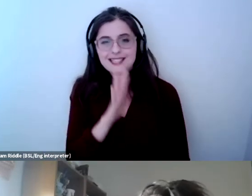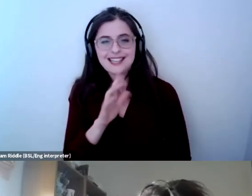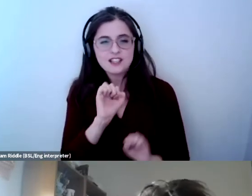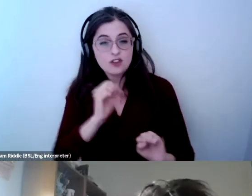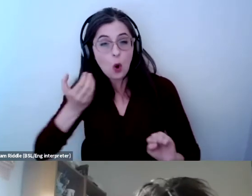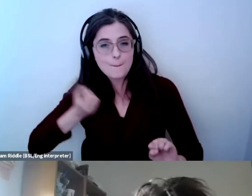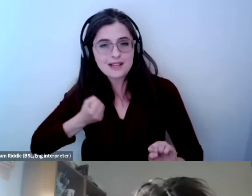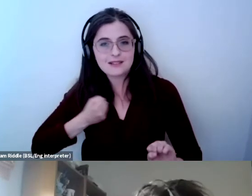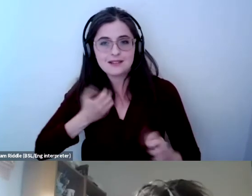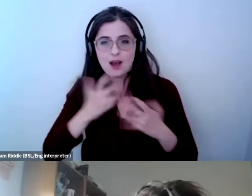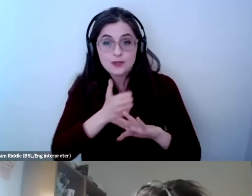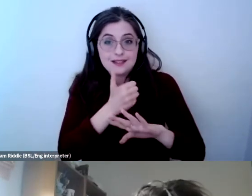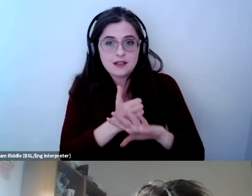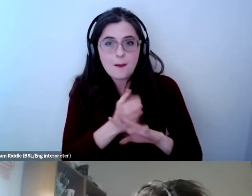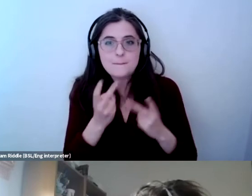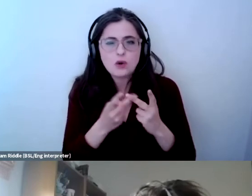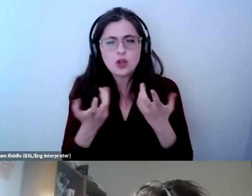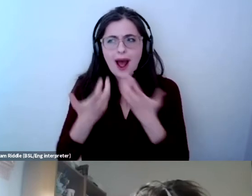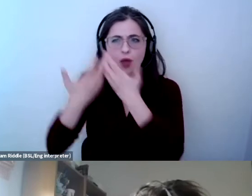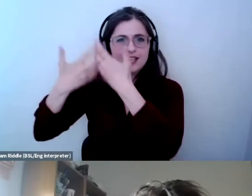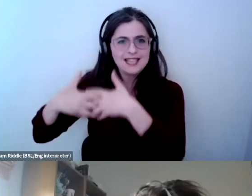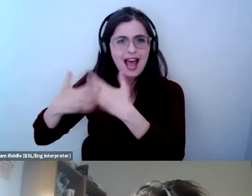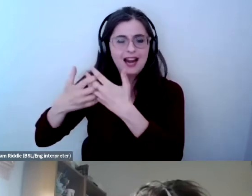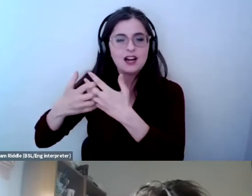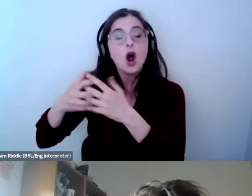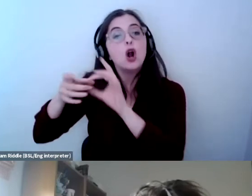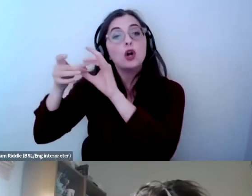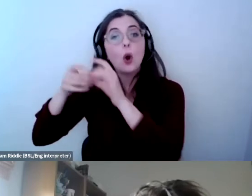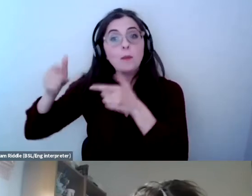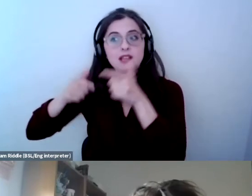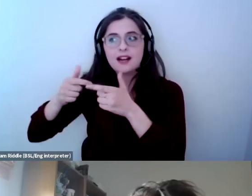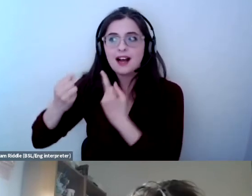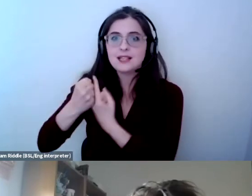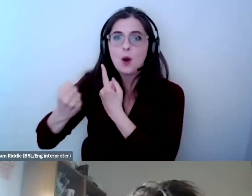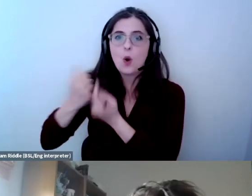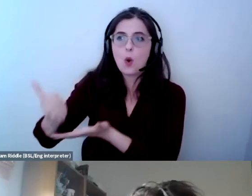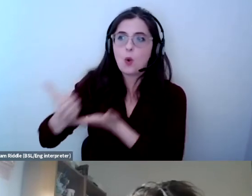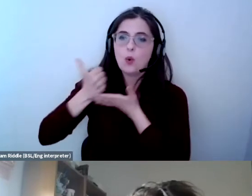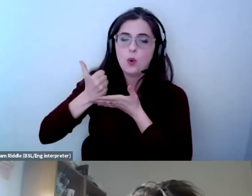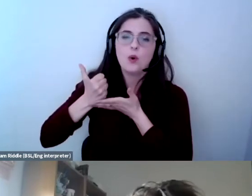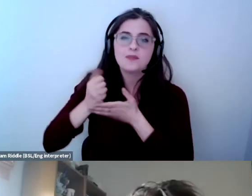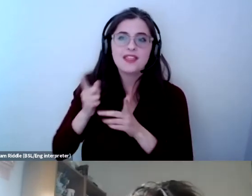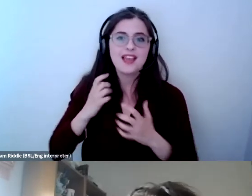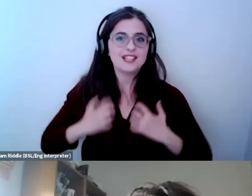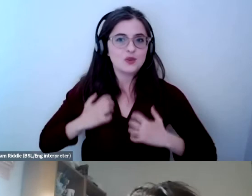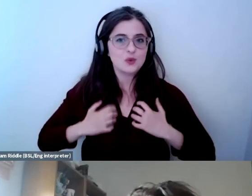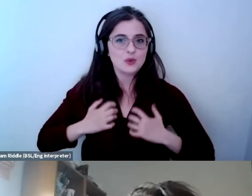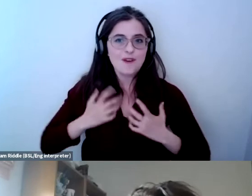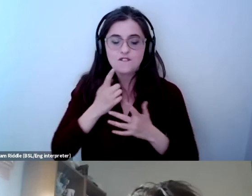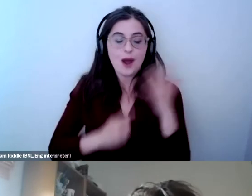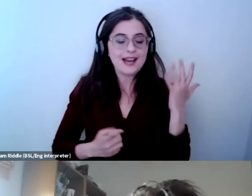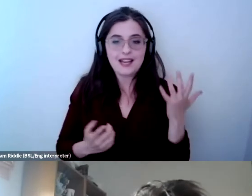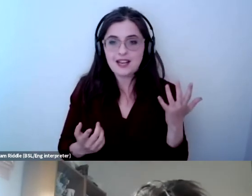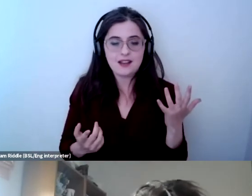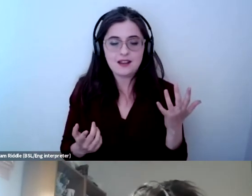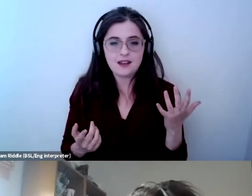and how you came into being, but also how the tech, how Co-op Cycle has really made the difference. And that I think is very exciting for any,